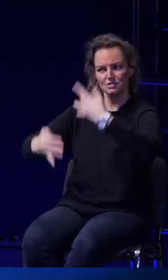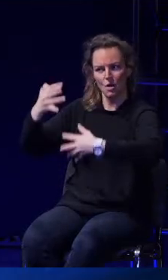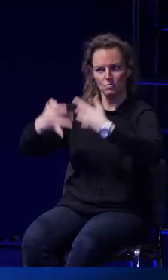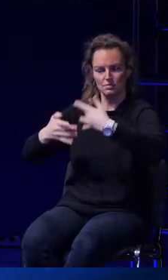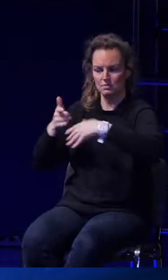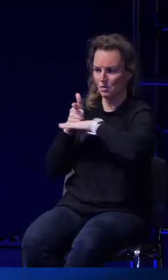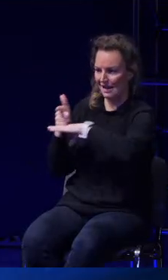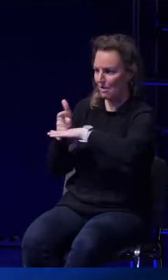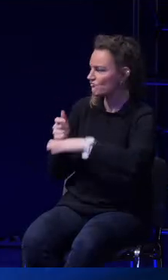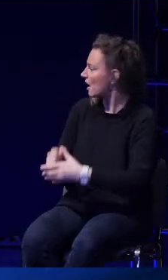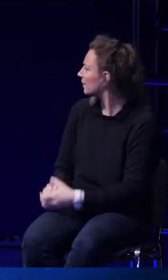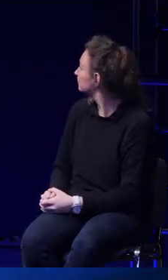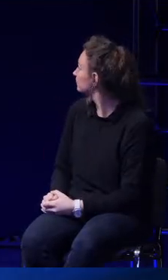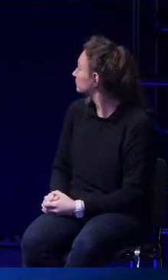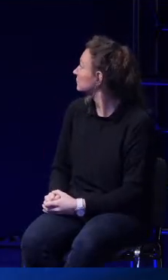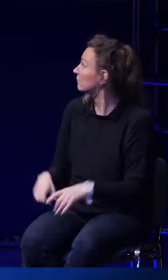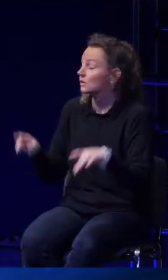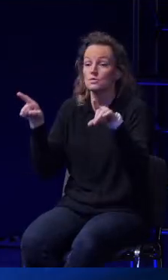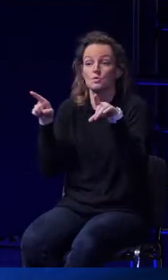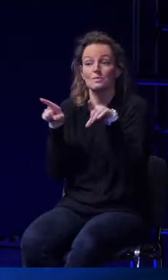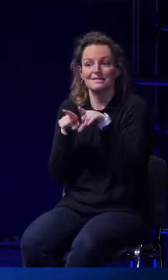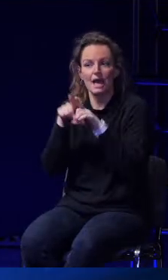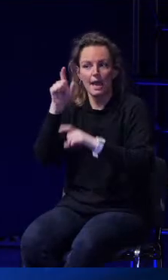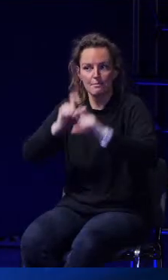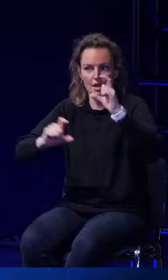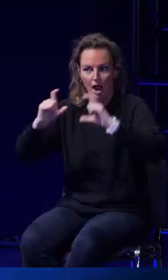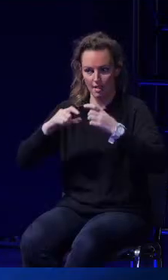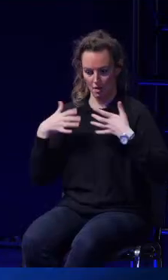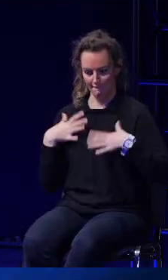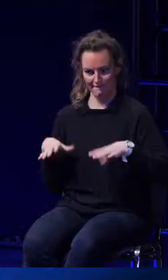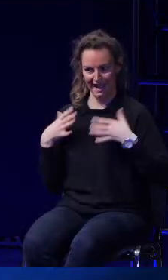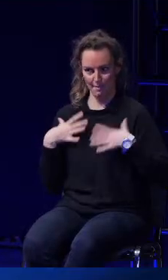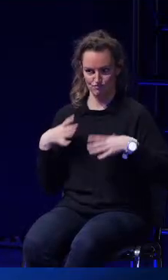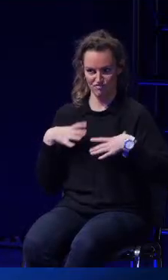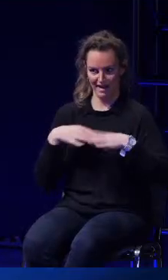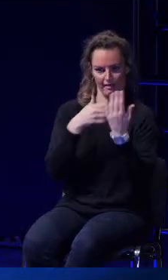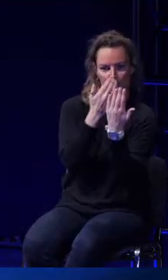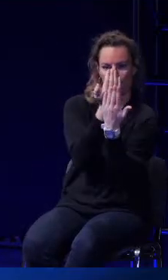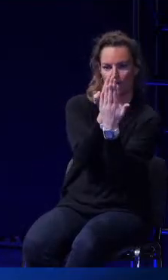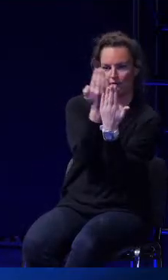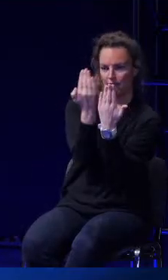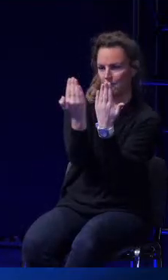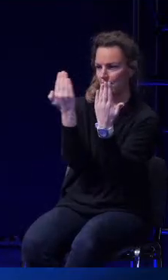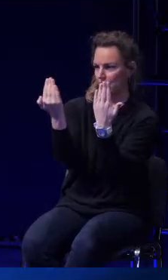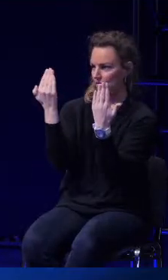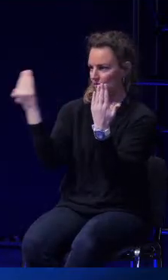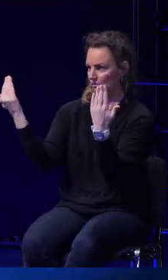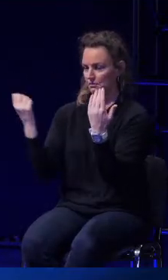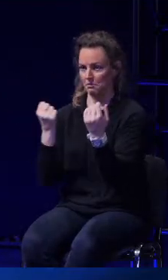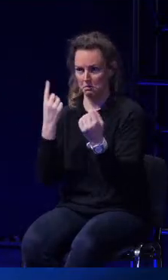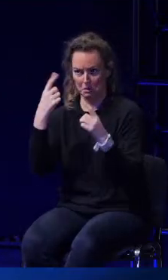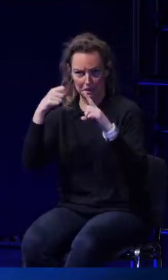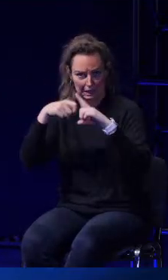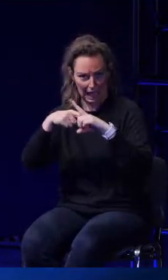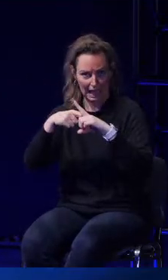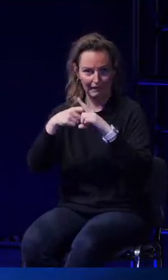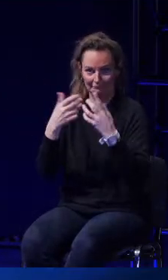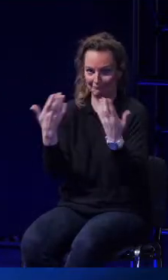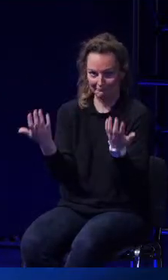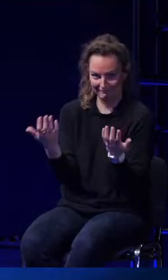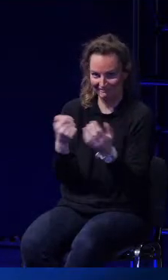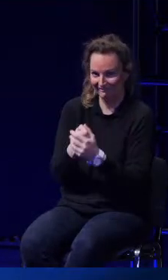color of fabrics, and shown with a 1K incandescent Fresnel, and the